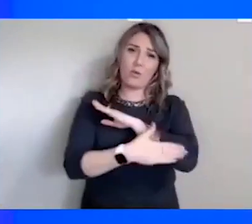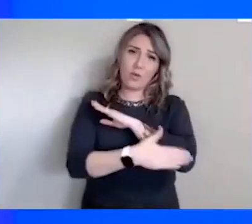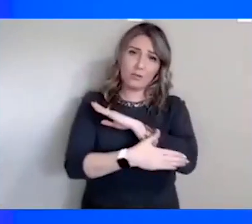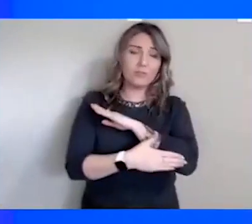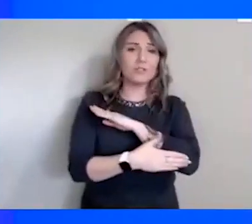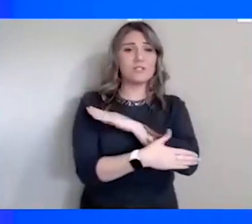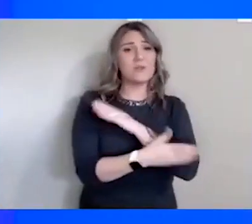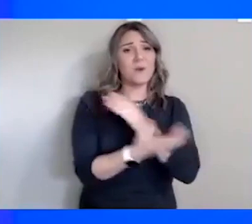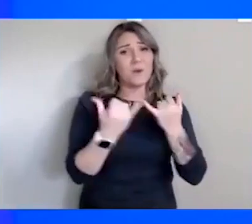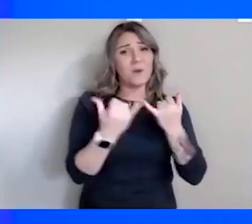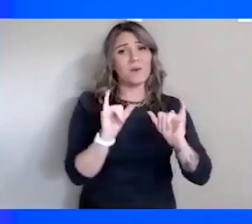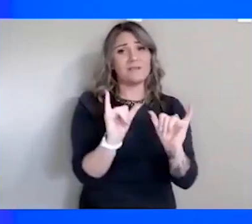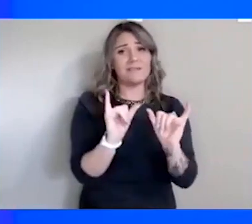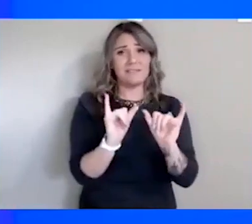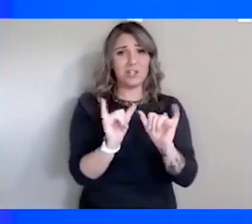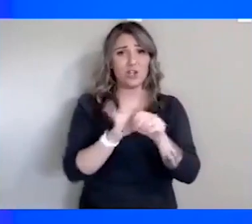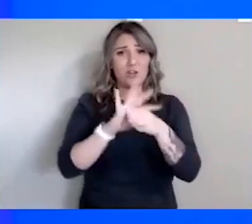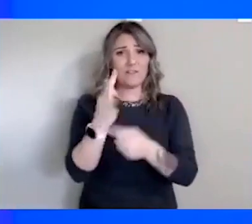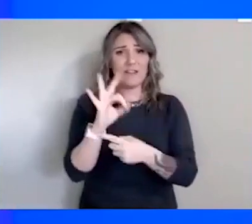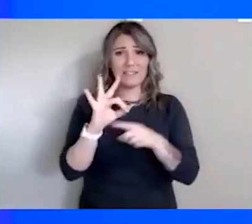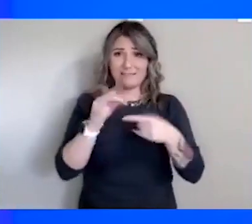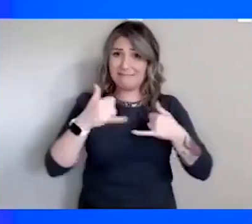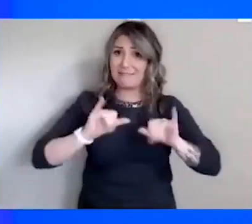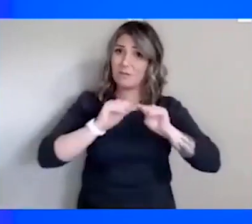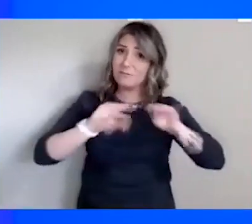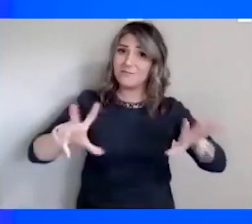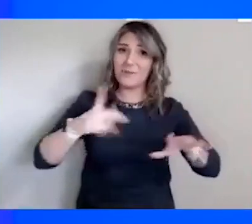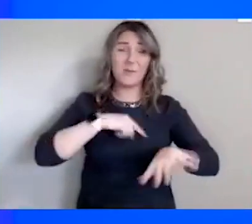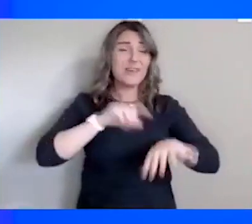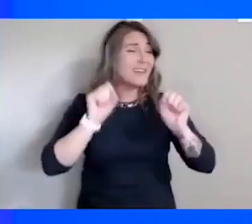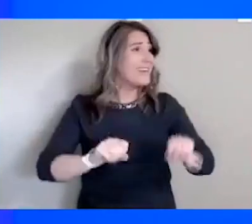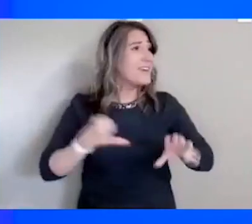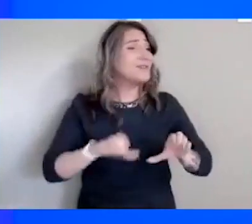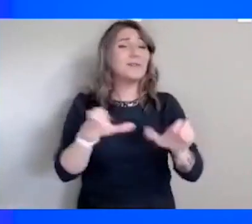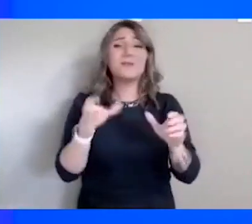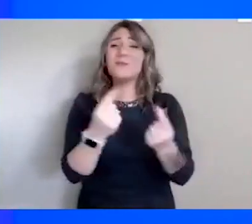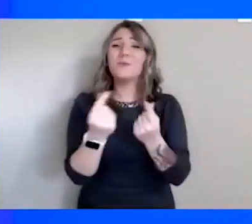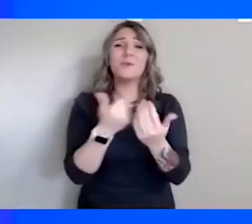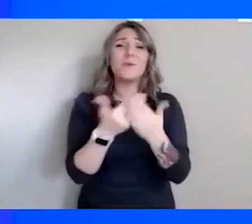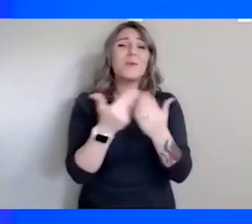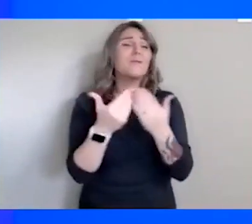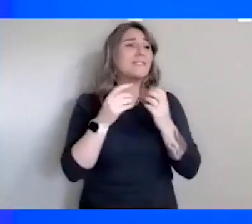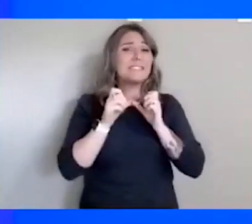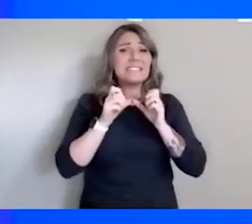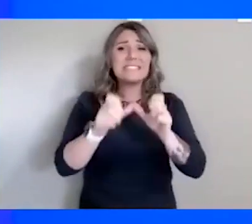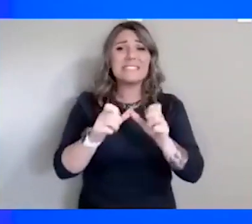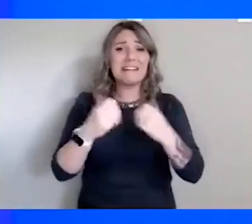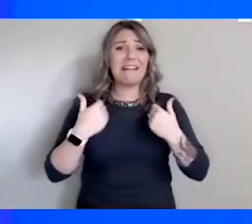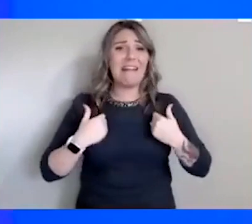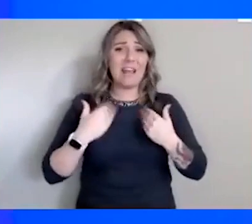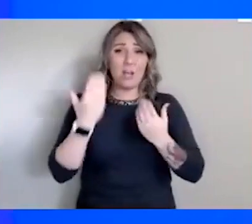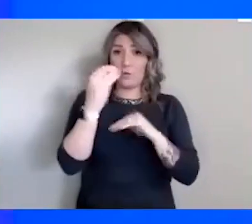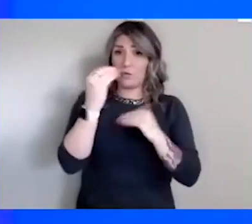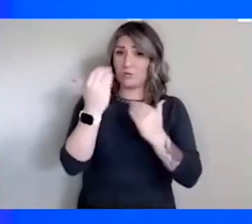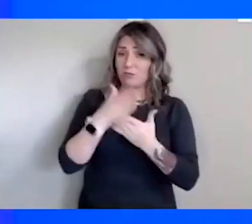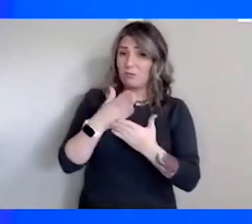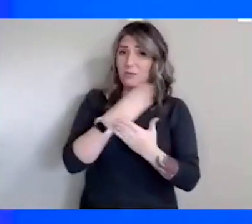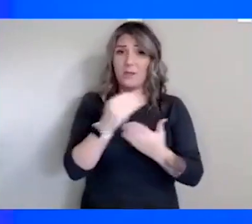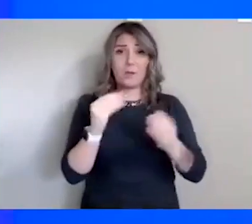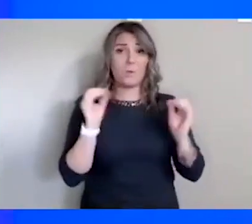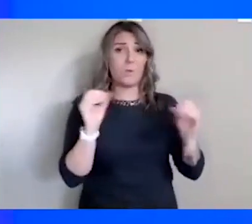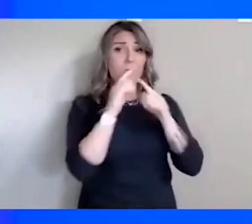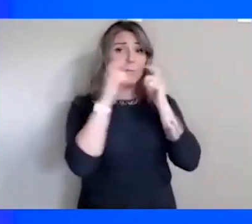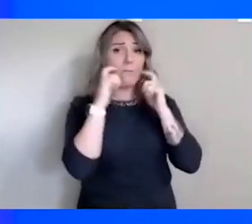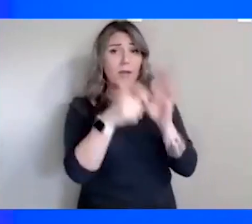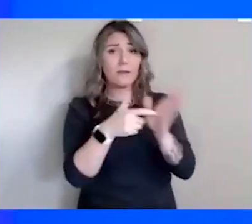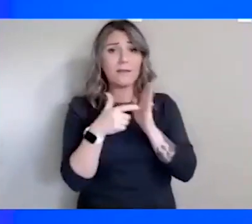is out there. We can do all that we can do to continue to have those restrictions lifted, have the no mask mandates, being out doing what